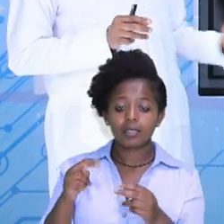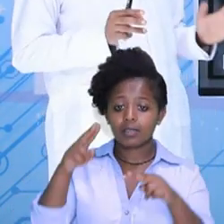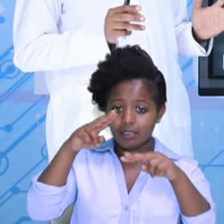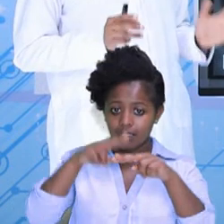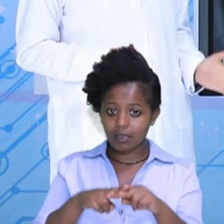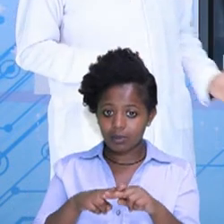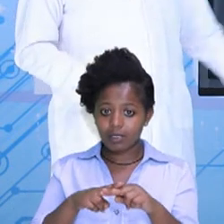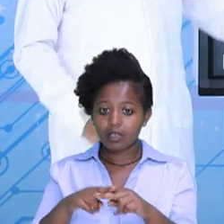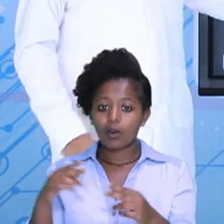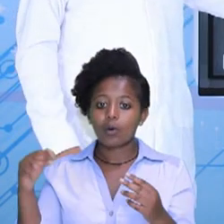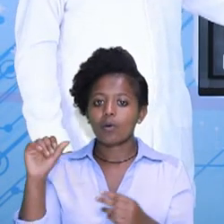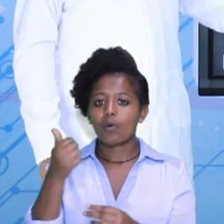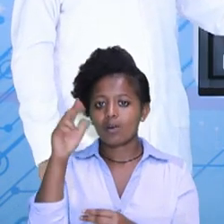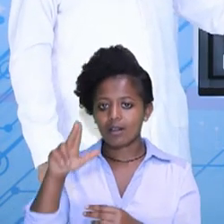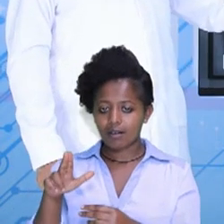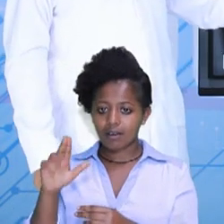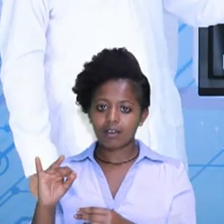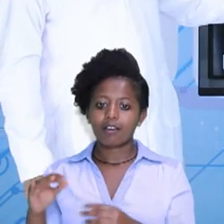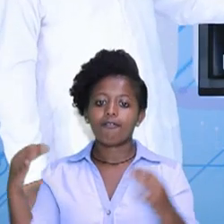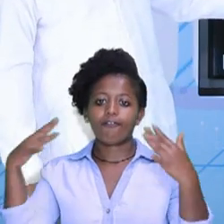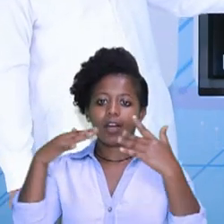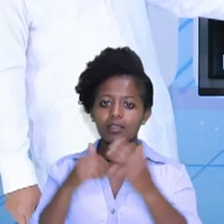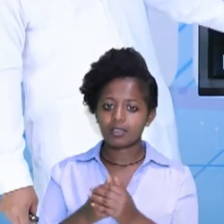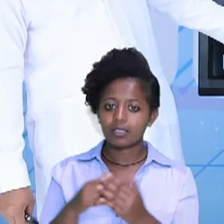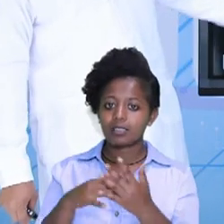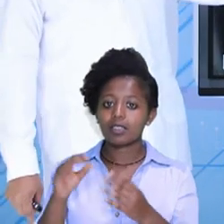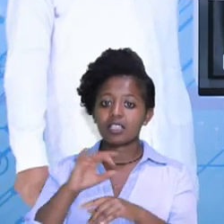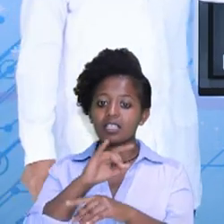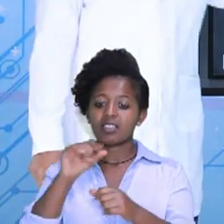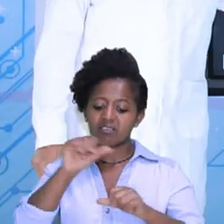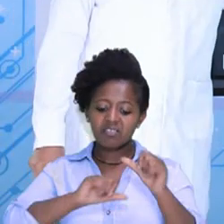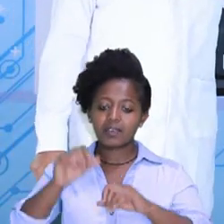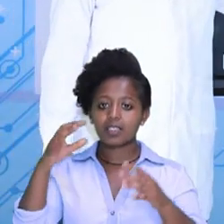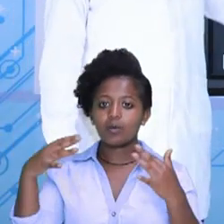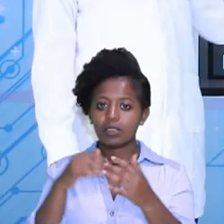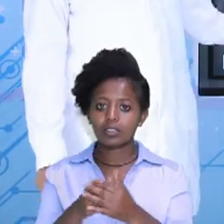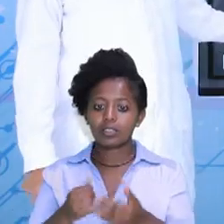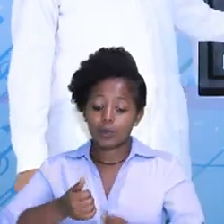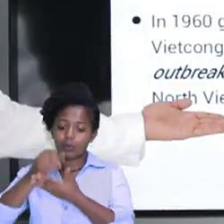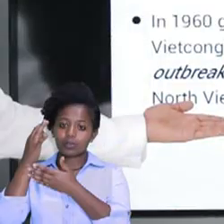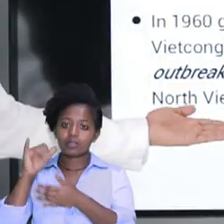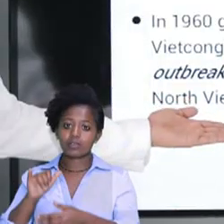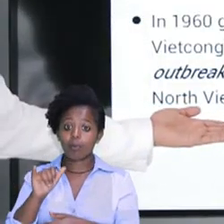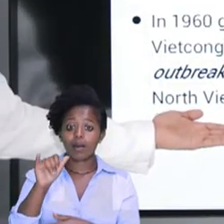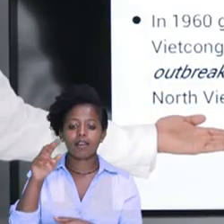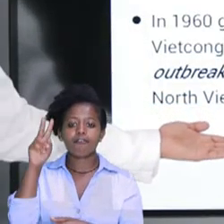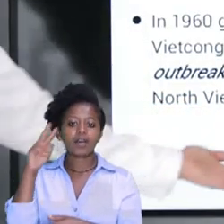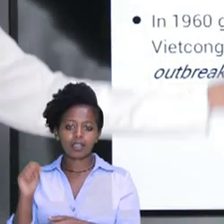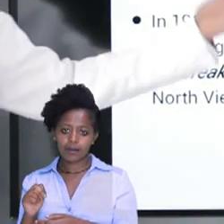up guerrilla fight. This marked the outbreak of civil war between Viet Cong, supported by